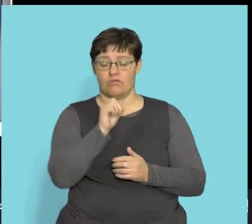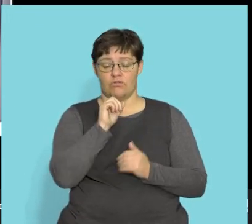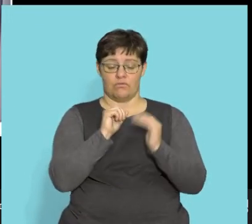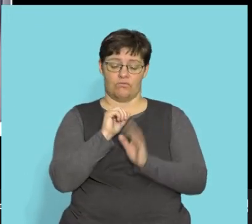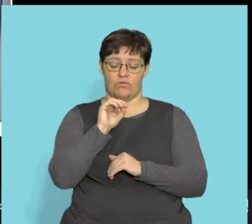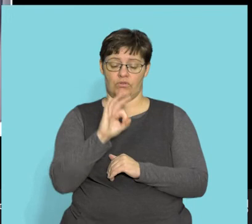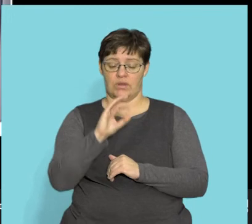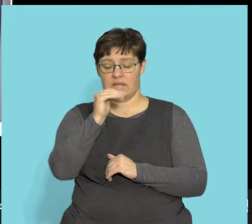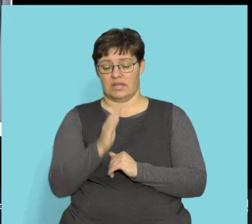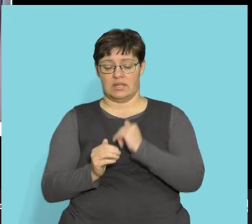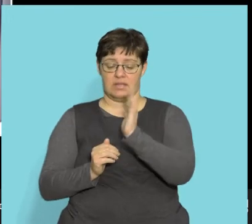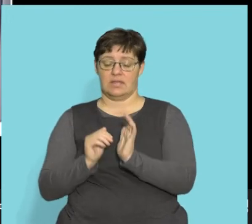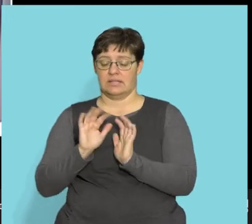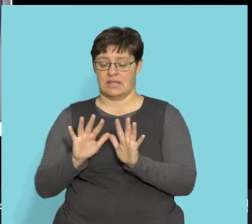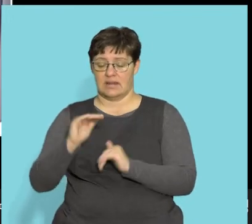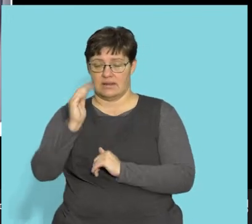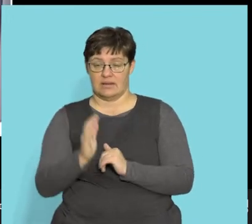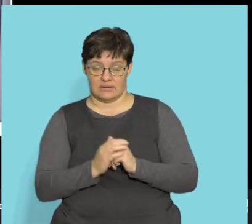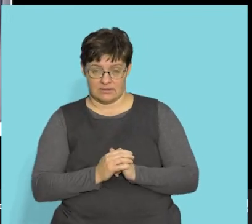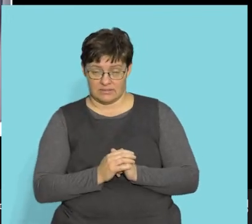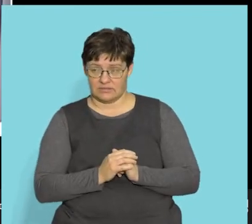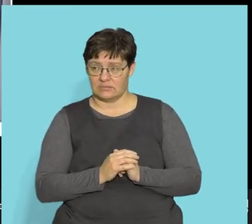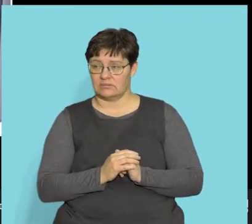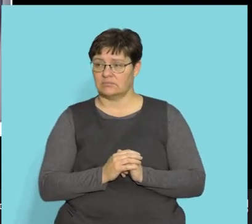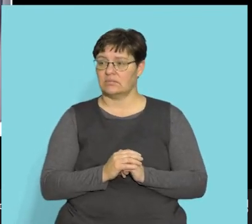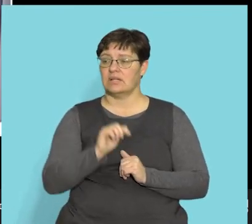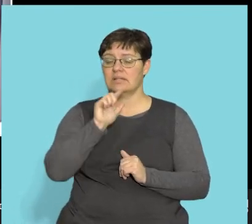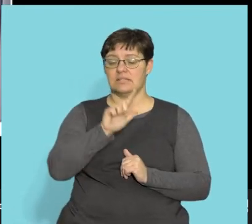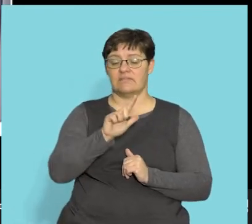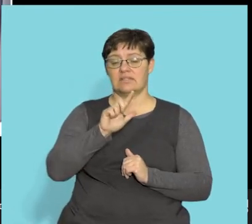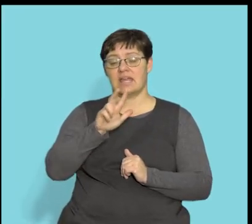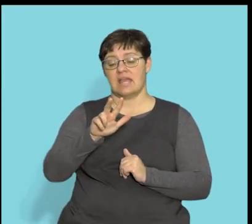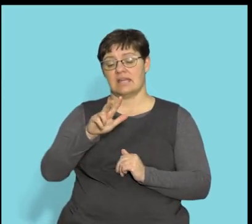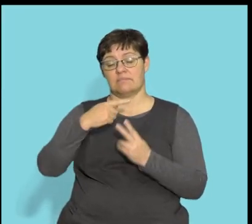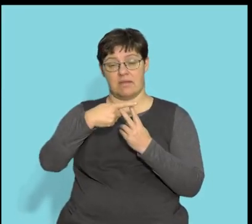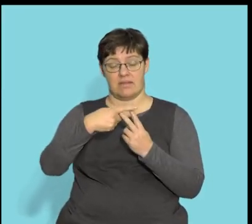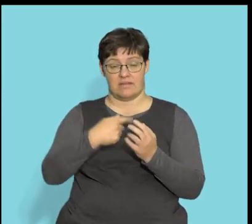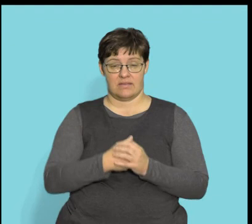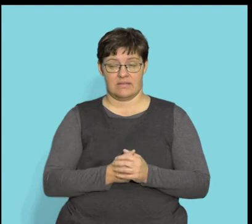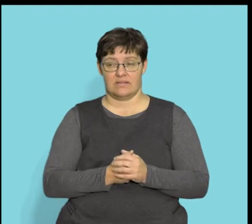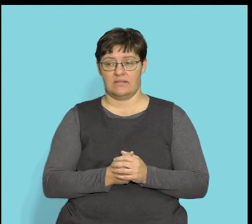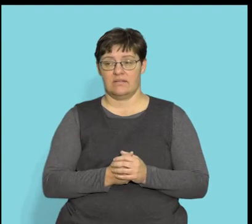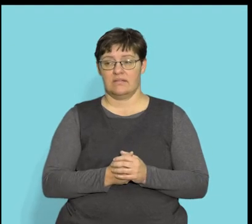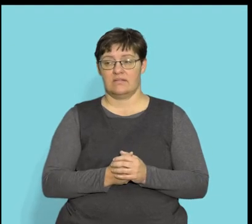times 3 times 10. This is going to give me 78 pi.